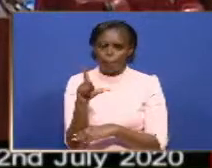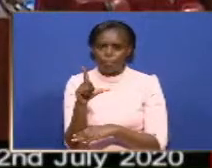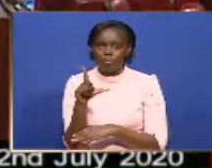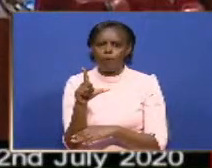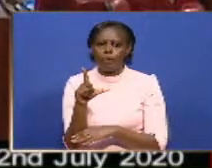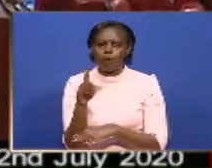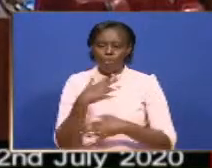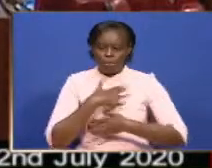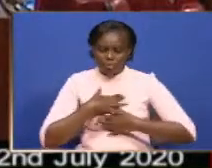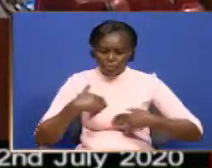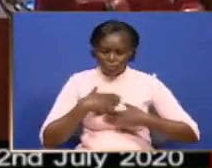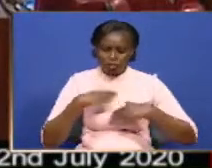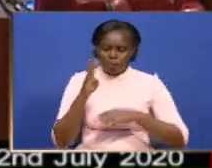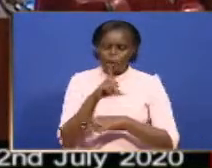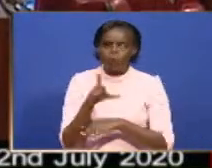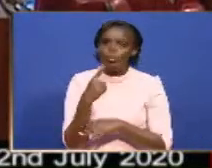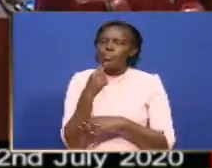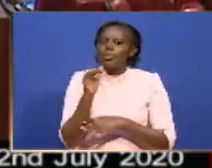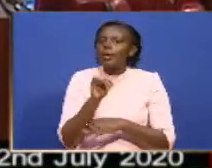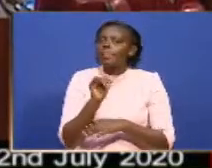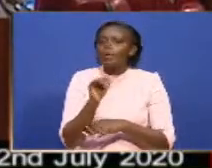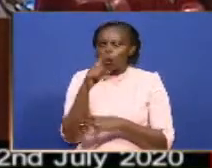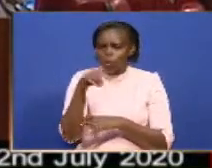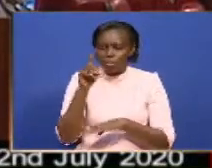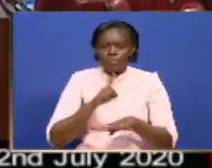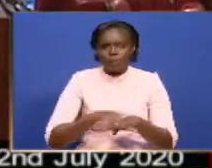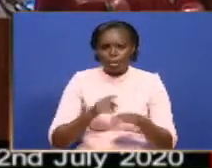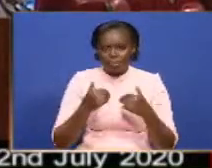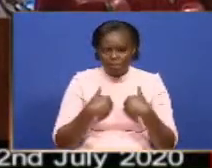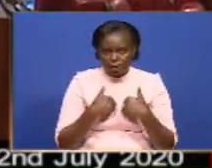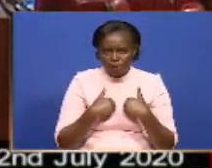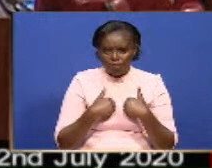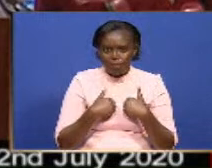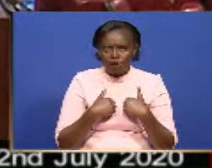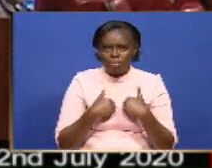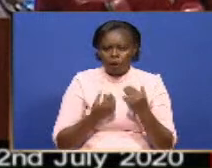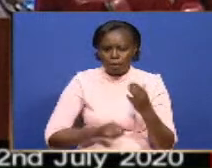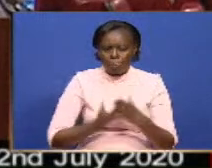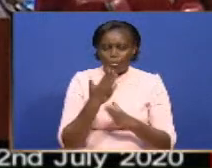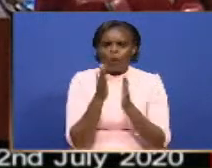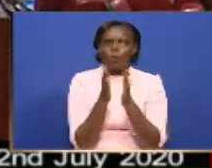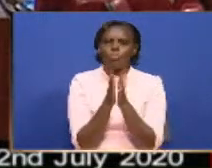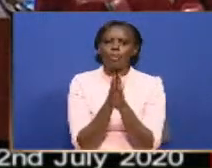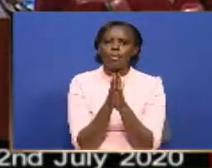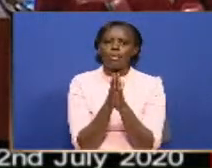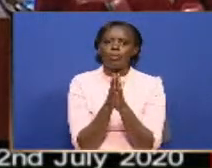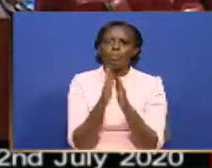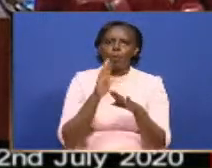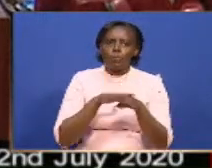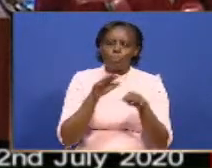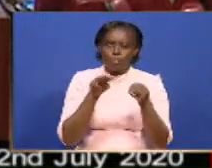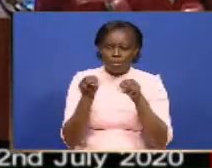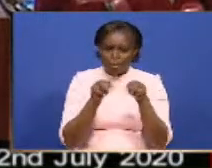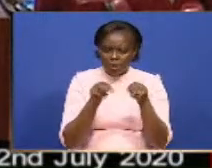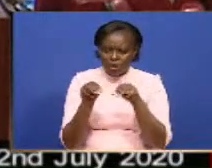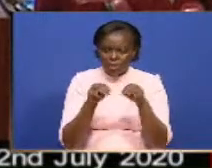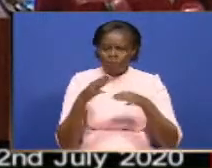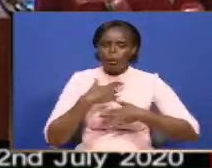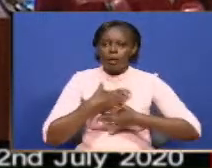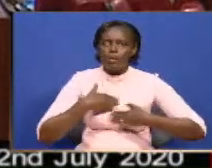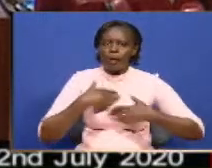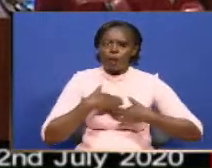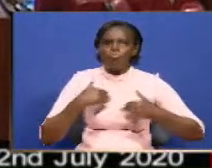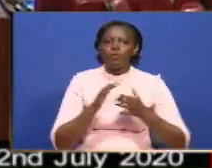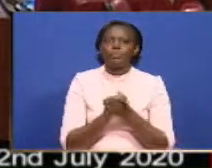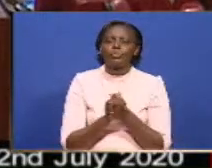a refugee bill, and say it is timely. This is the time we should come up with a good management of refugee.